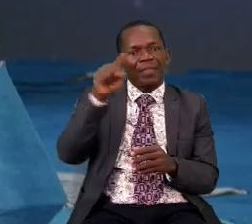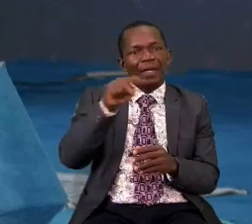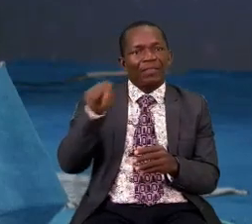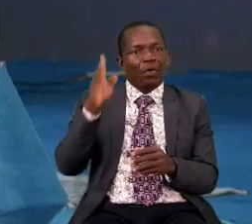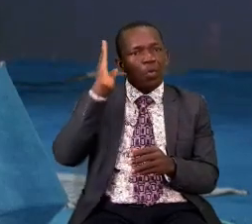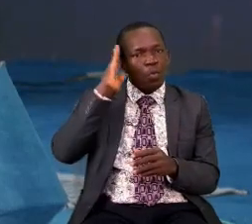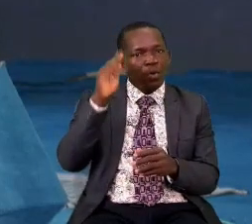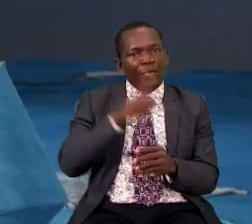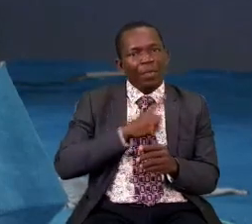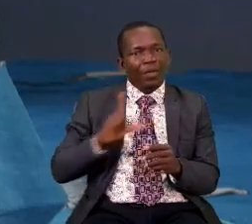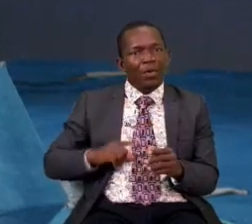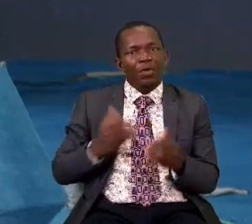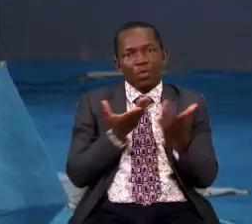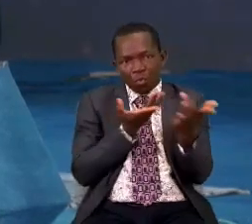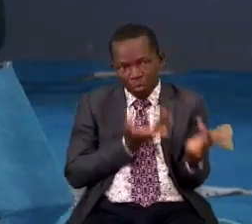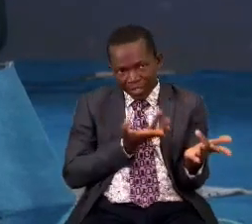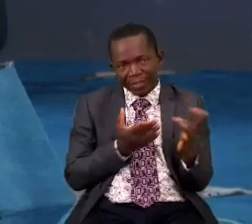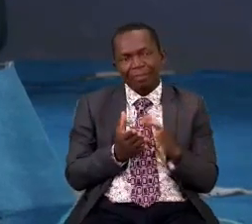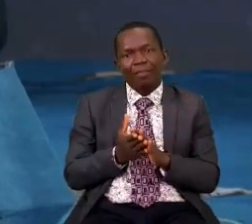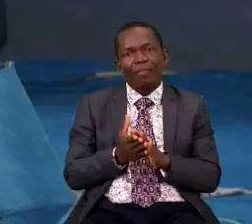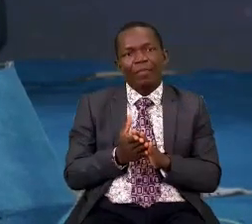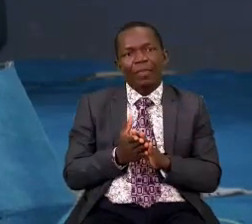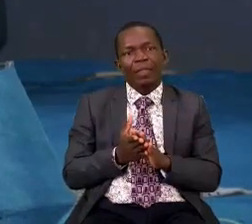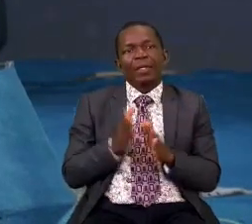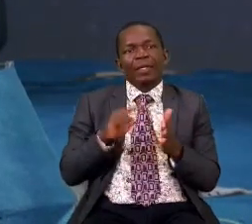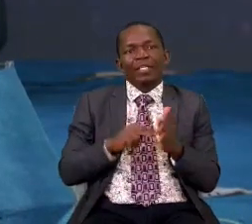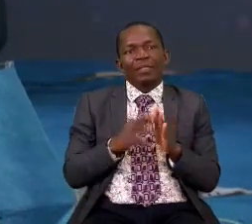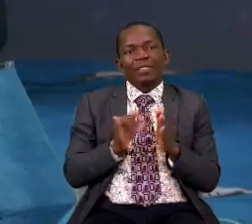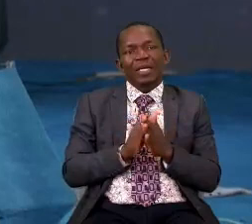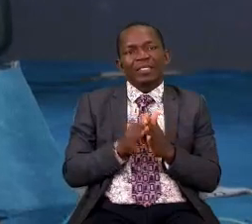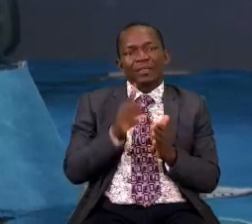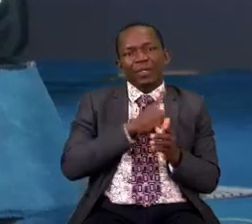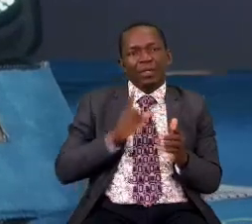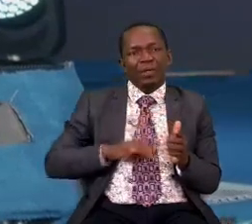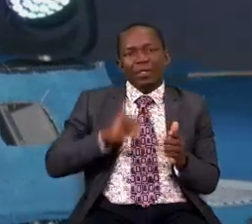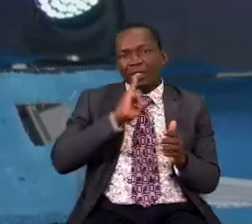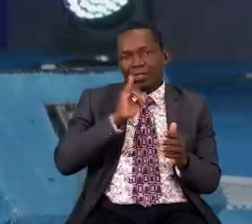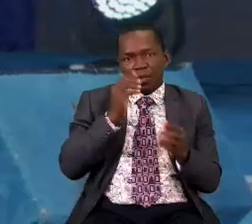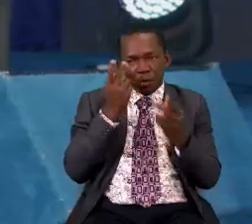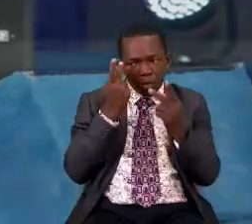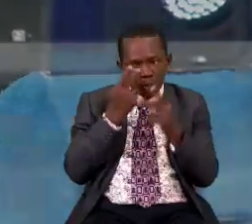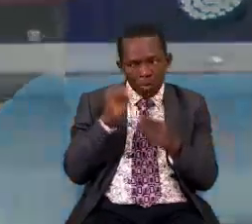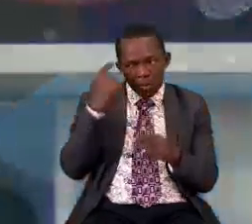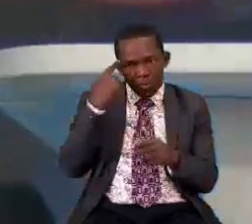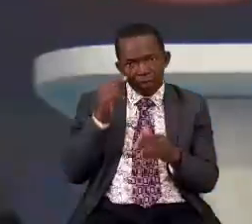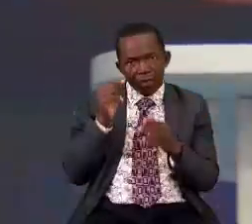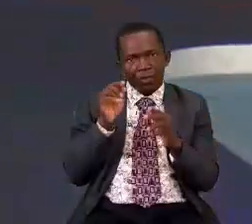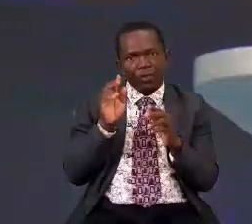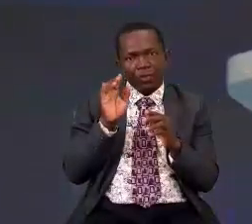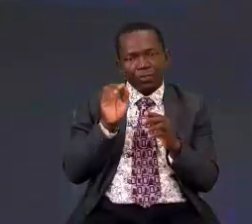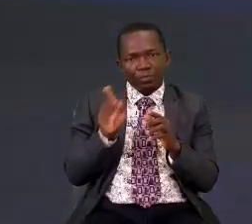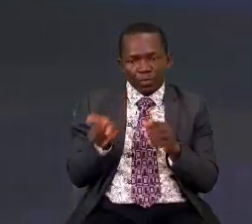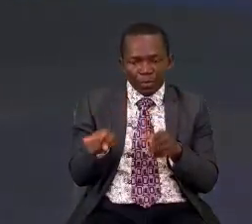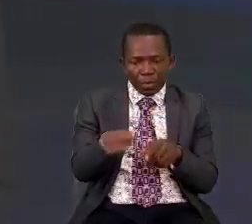and deceased power therefore was the large wage is looking for those who will be like Quran